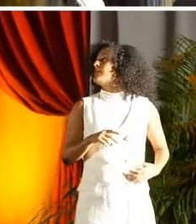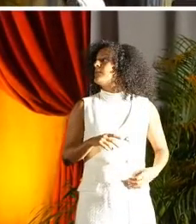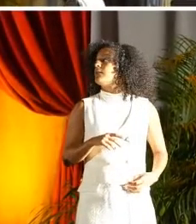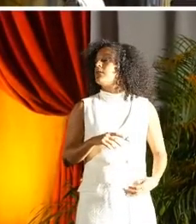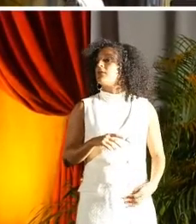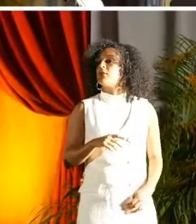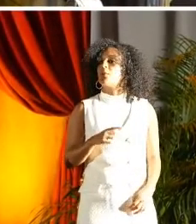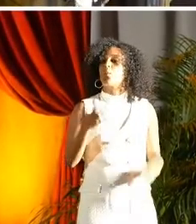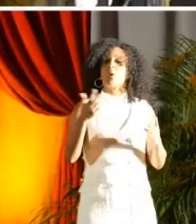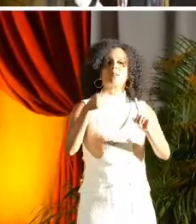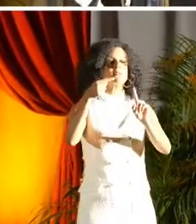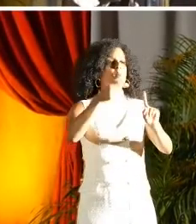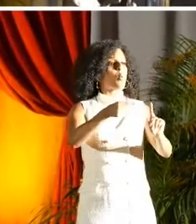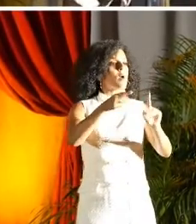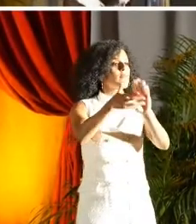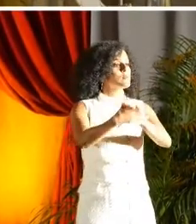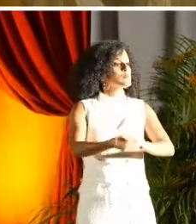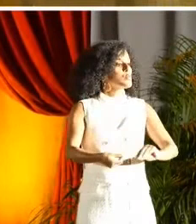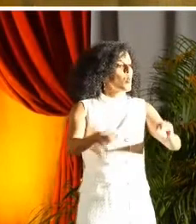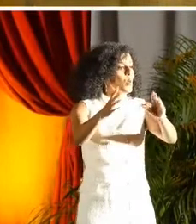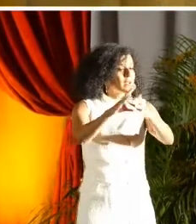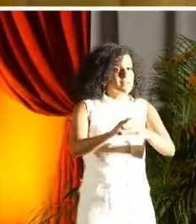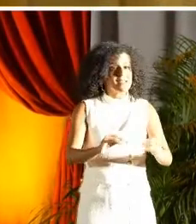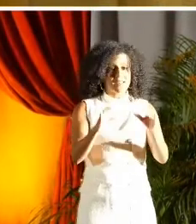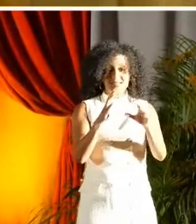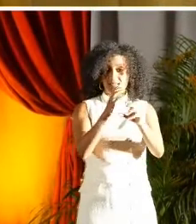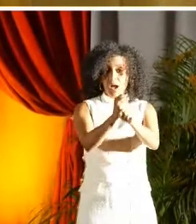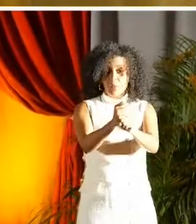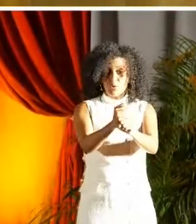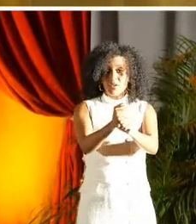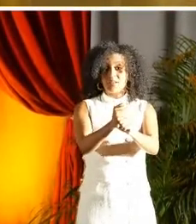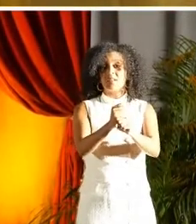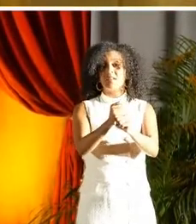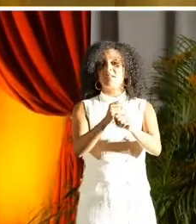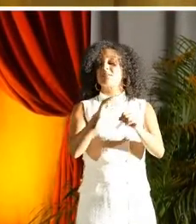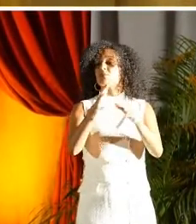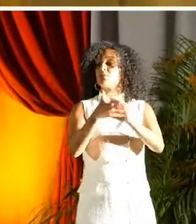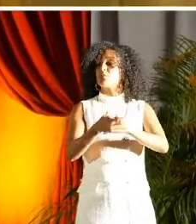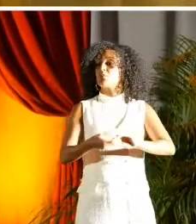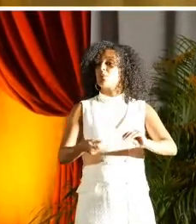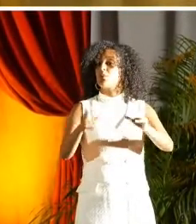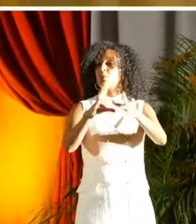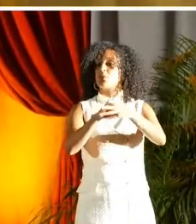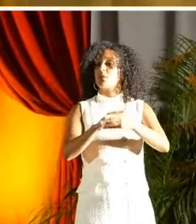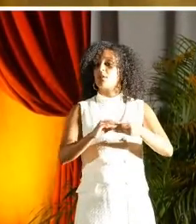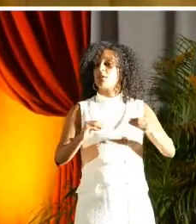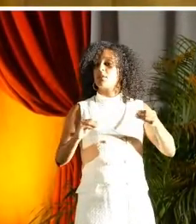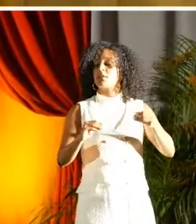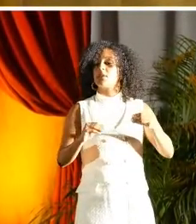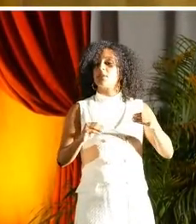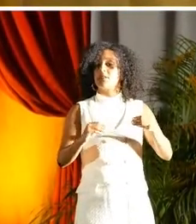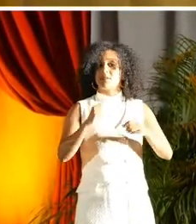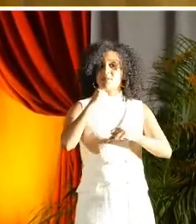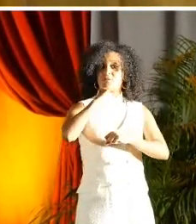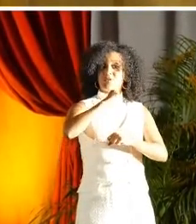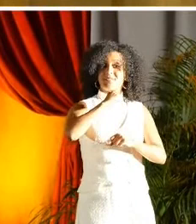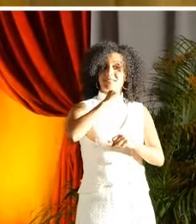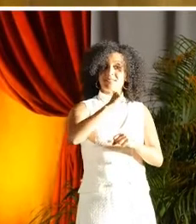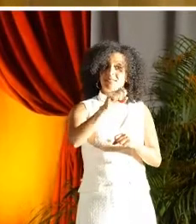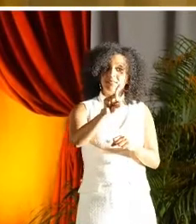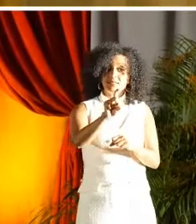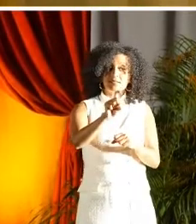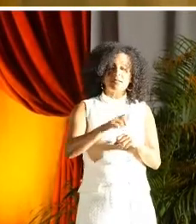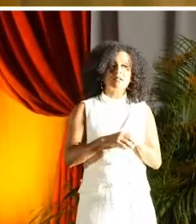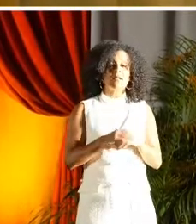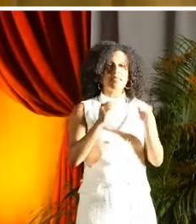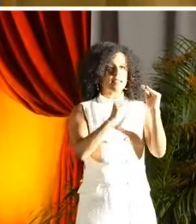What's the moral of that story? Is that kind of a summary about is that a story about the limits of resistance,